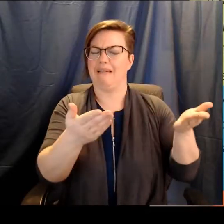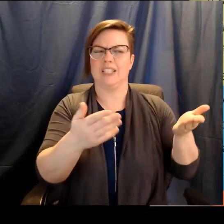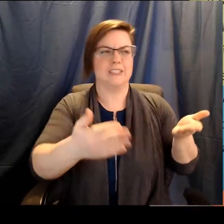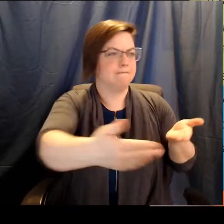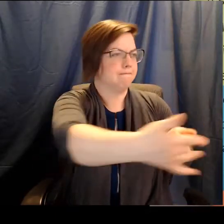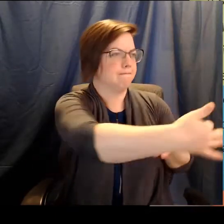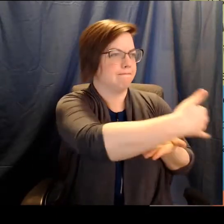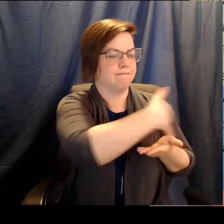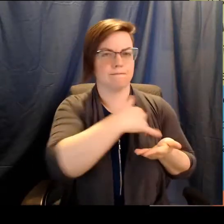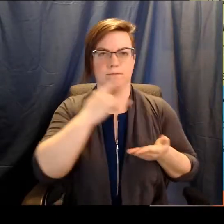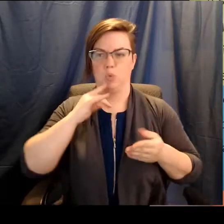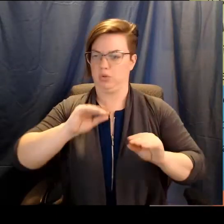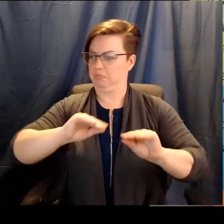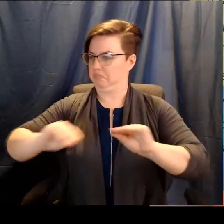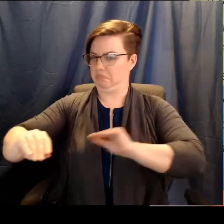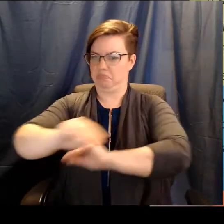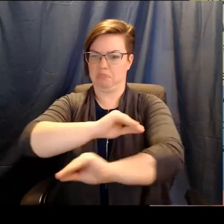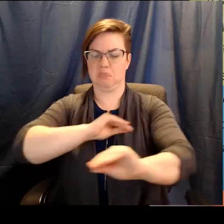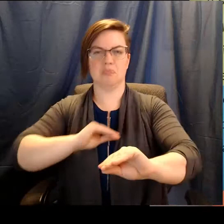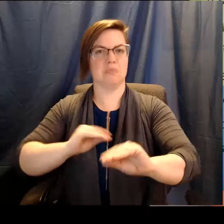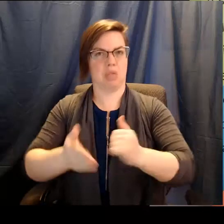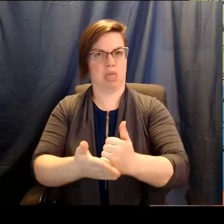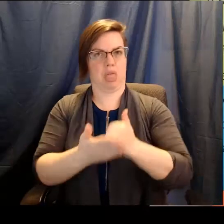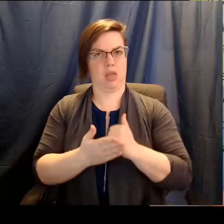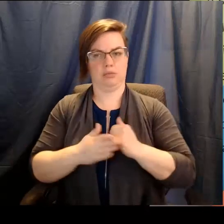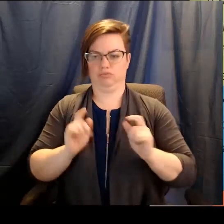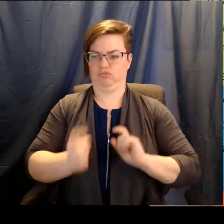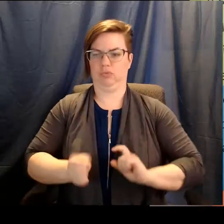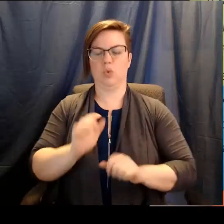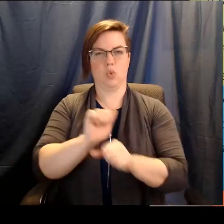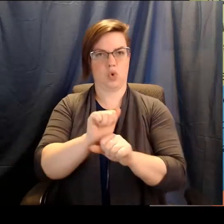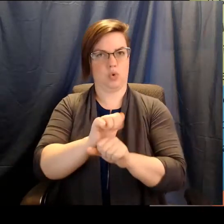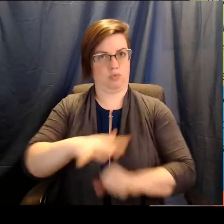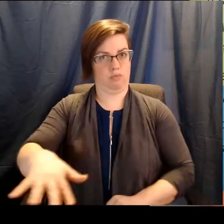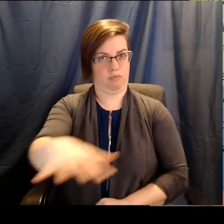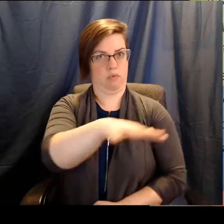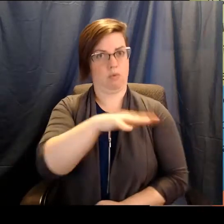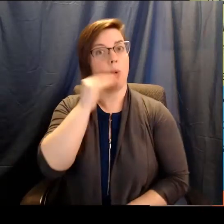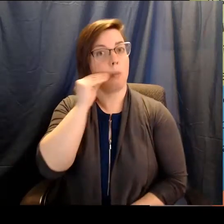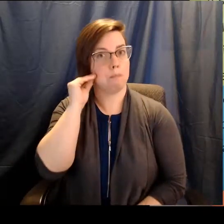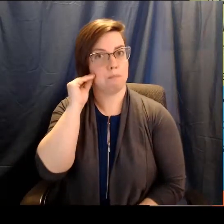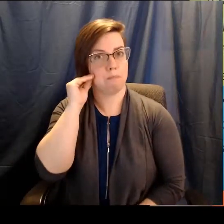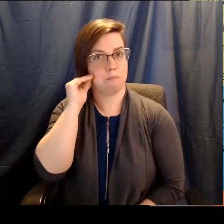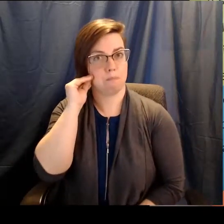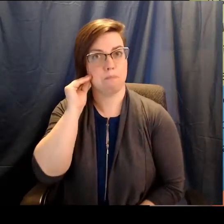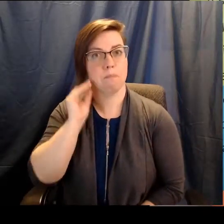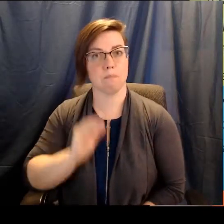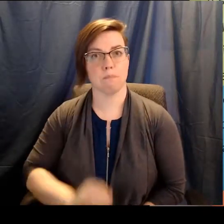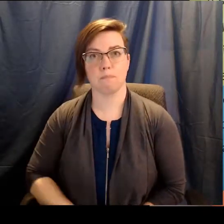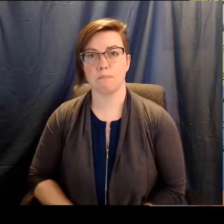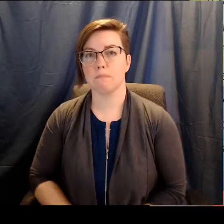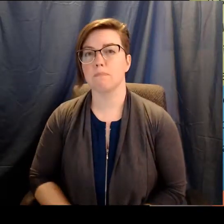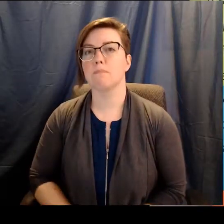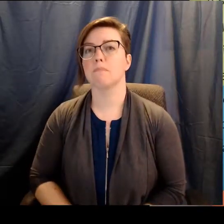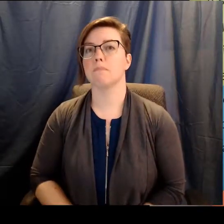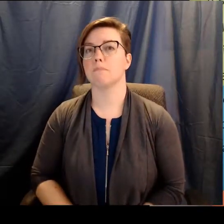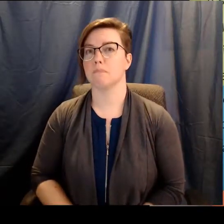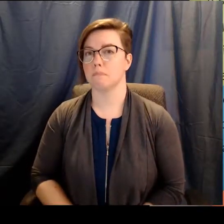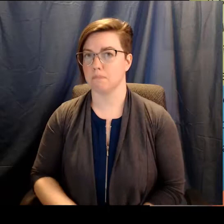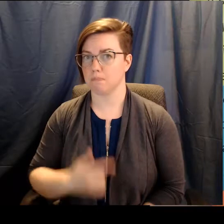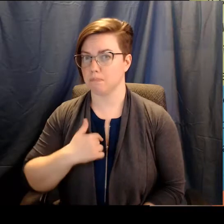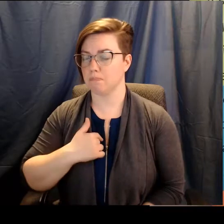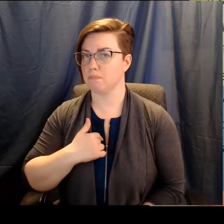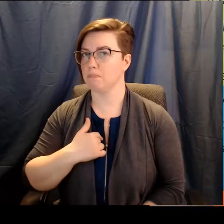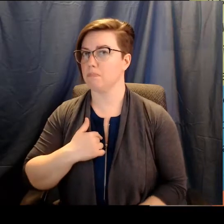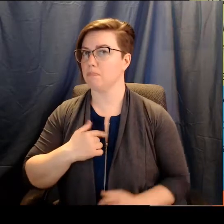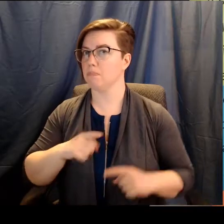set up your home workstation. So I'll just pause. If you're still with me and you're still listening to my voice,